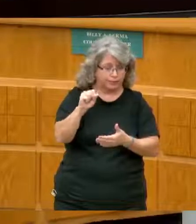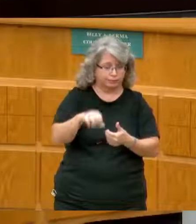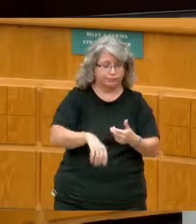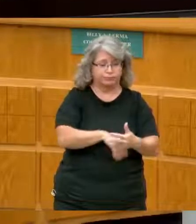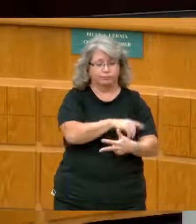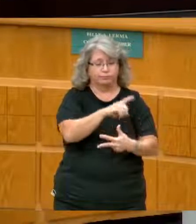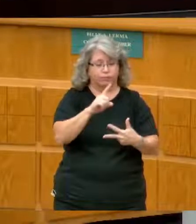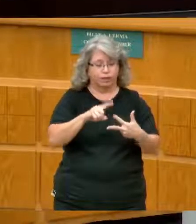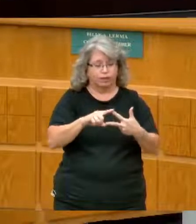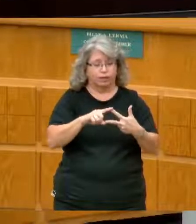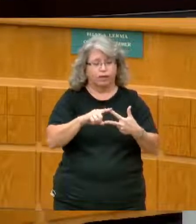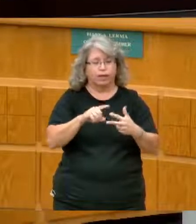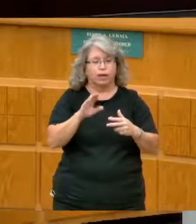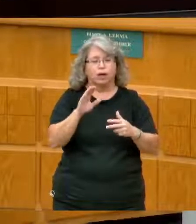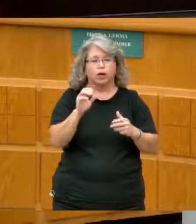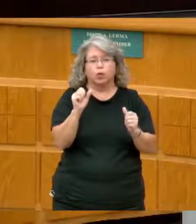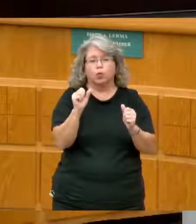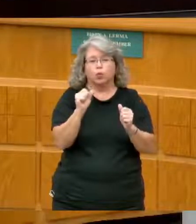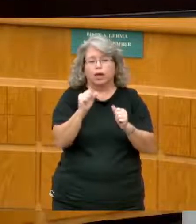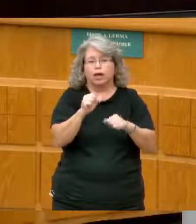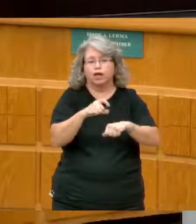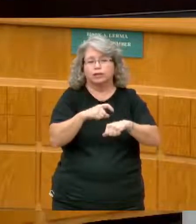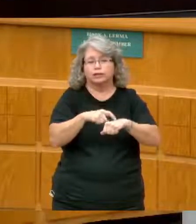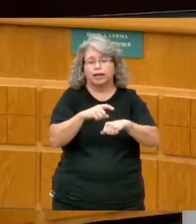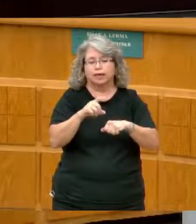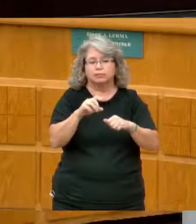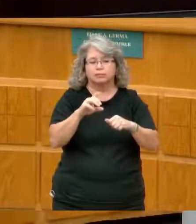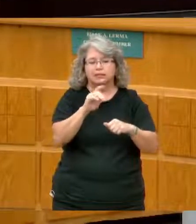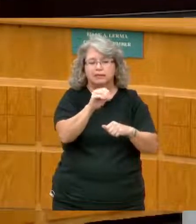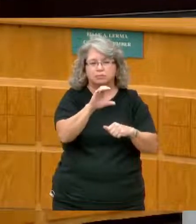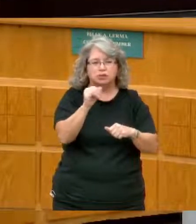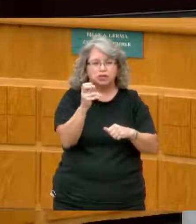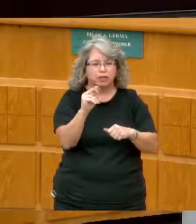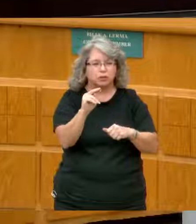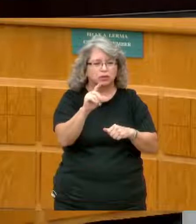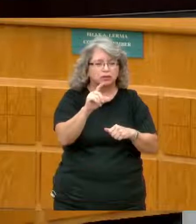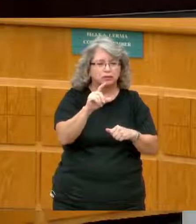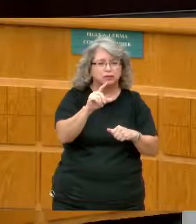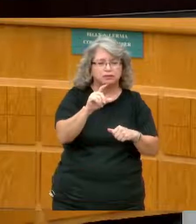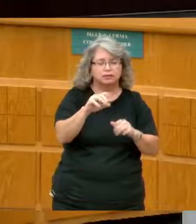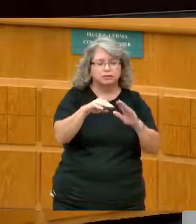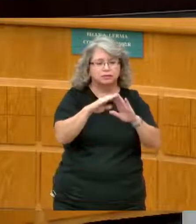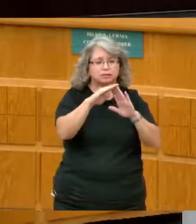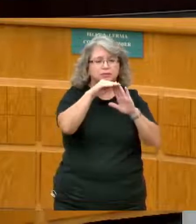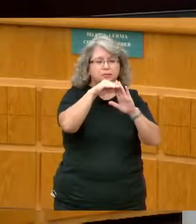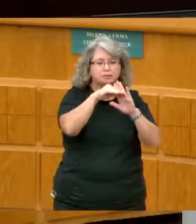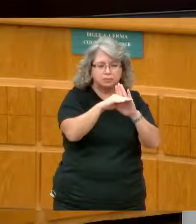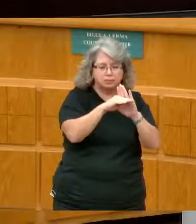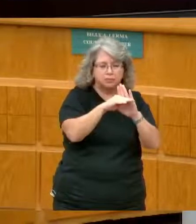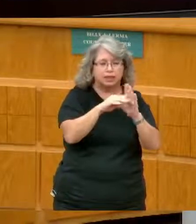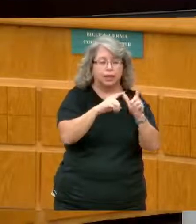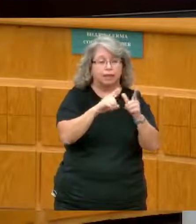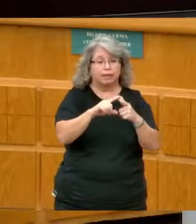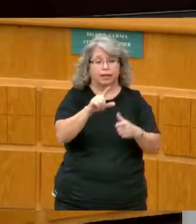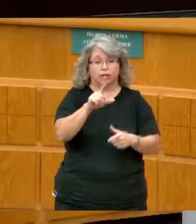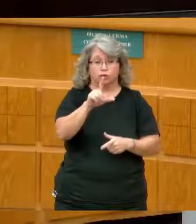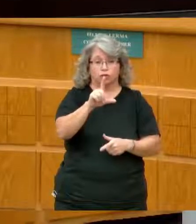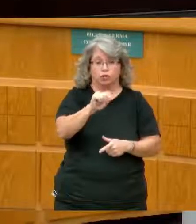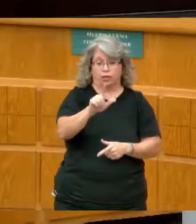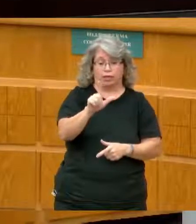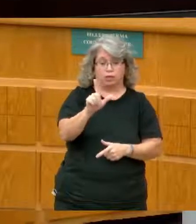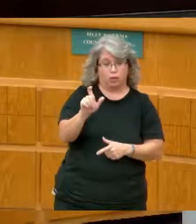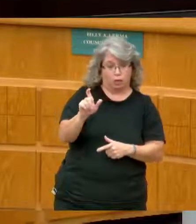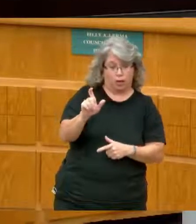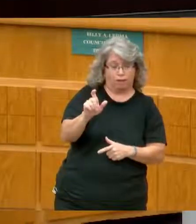we had the small winter peak over December and January, going down in February. And then in 2021, we